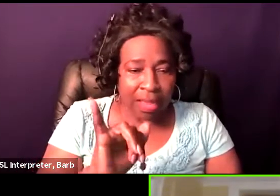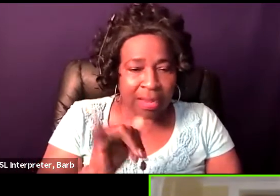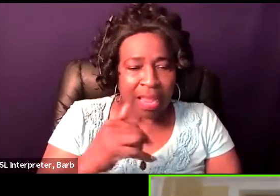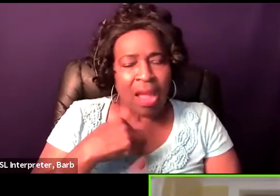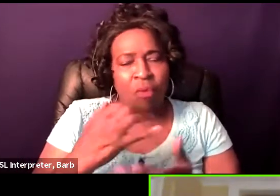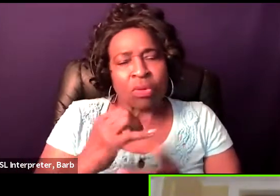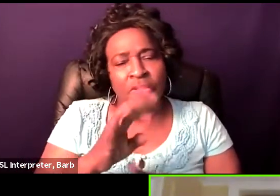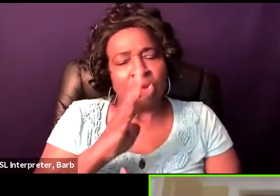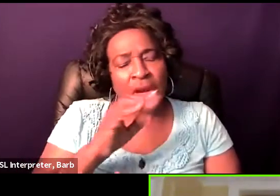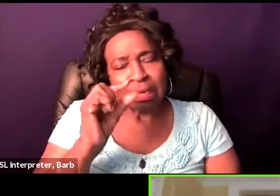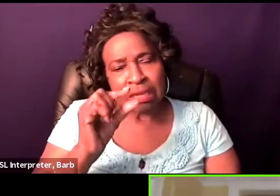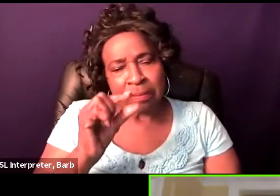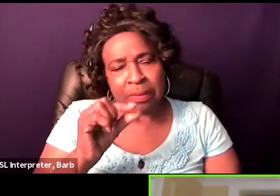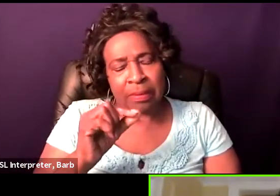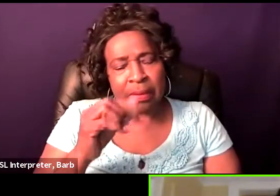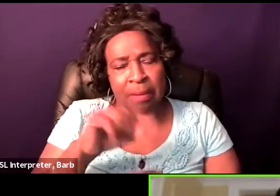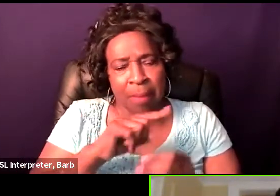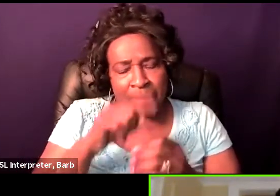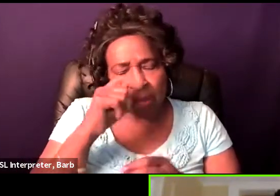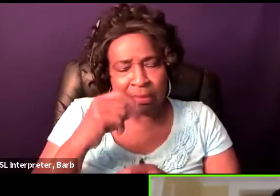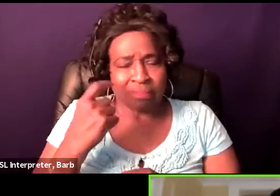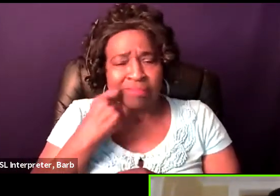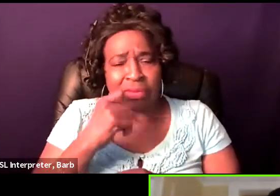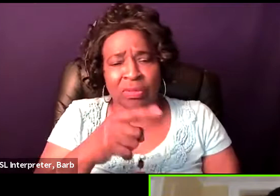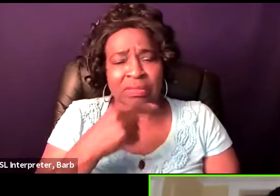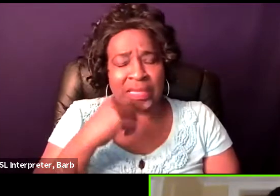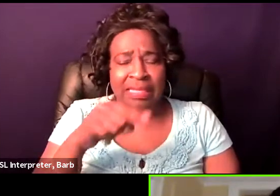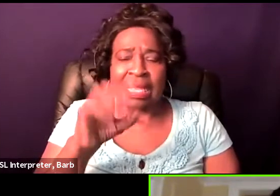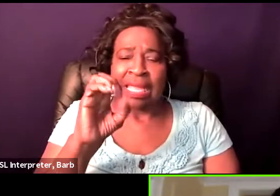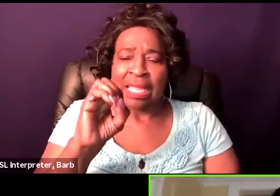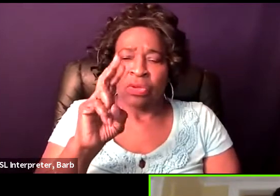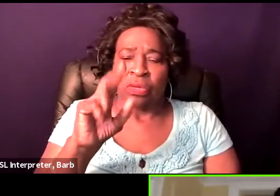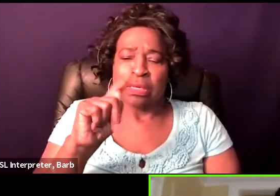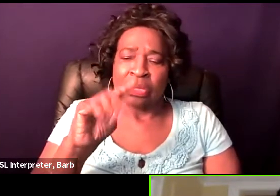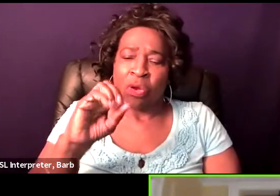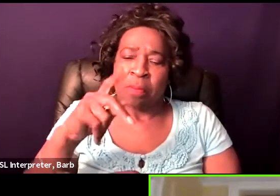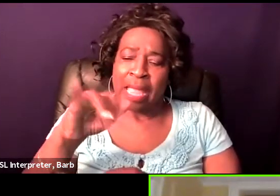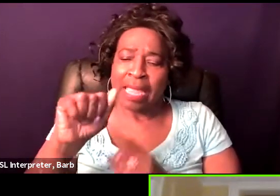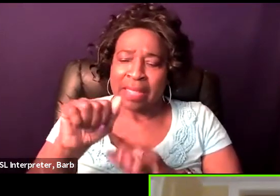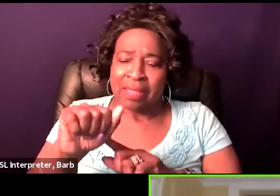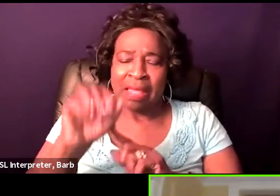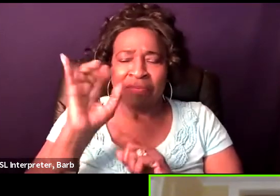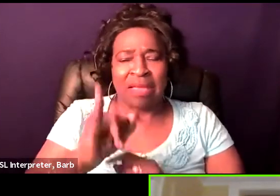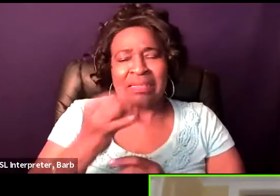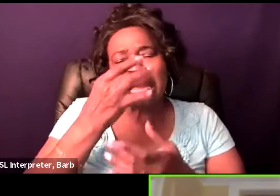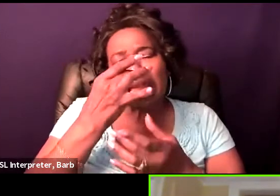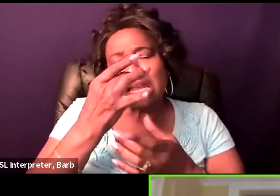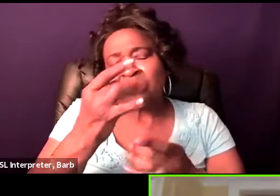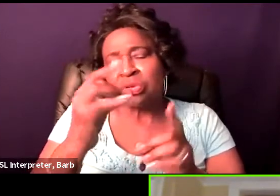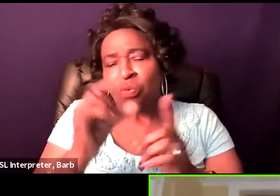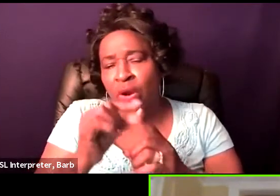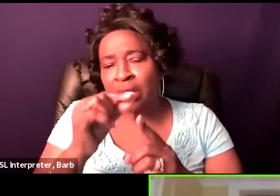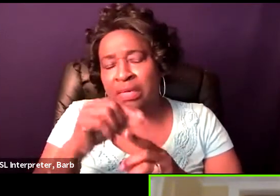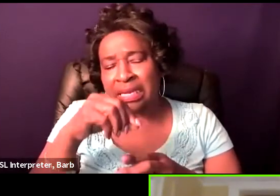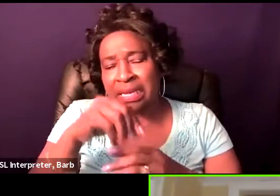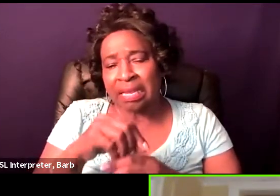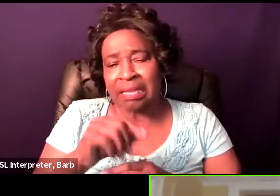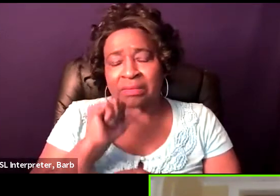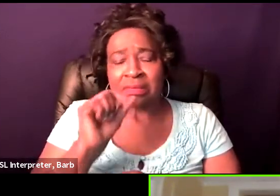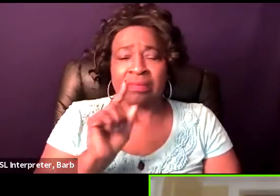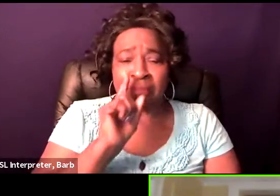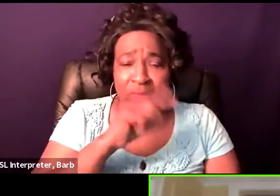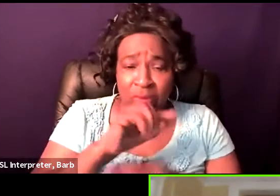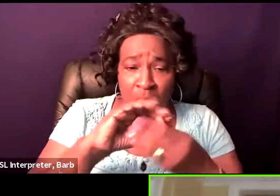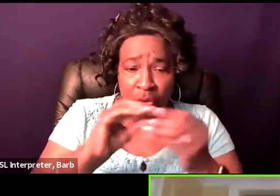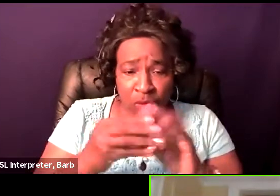because earlier you mentioned dystopia and utopias, which is something that's really interesting to me in fiction, because I always look back at these